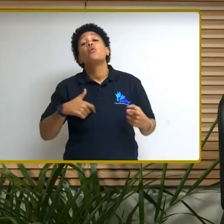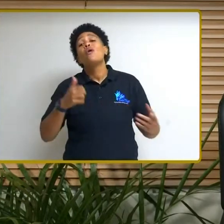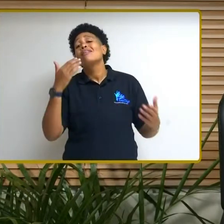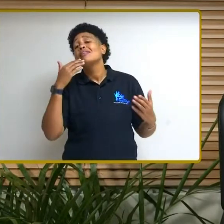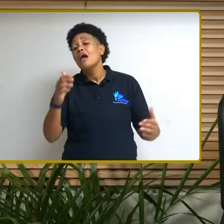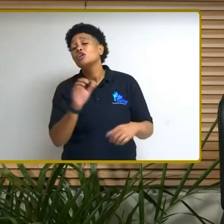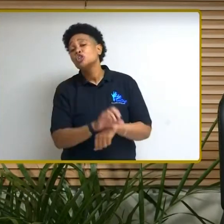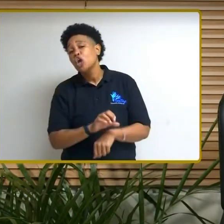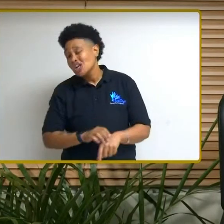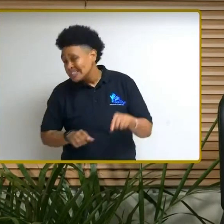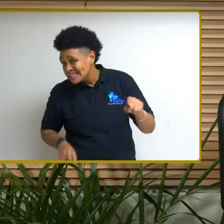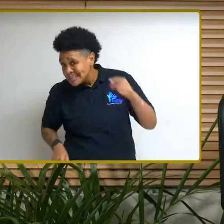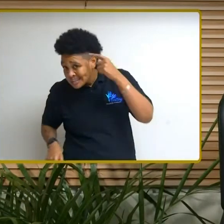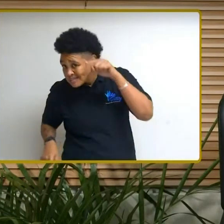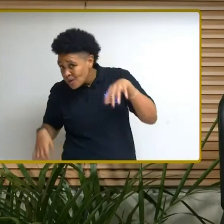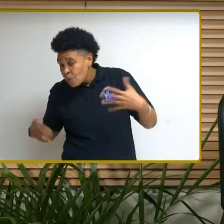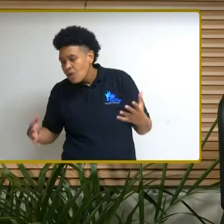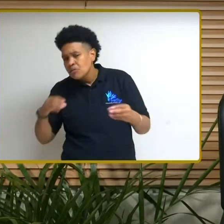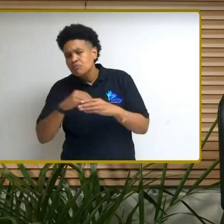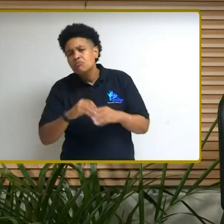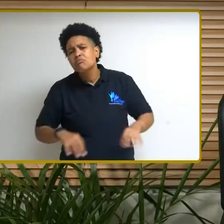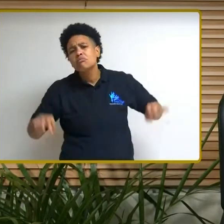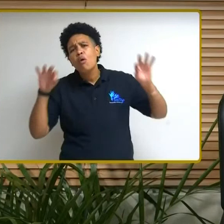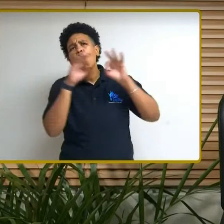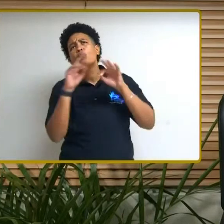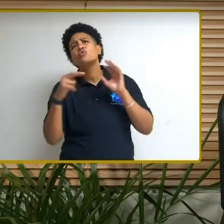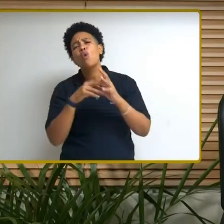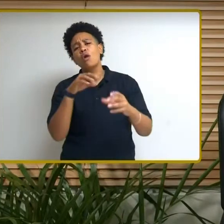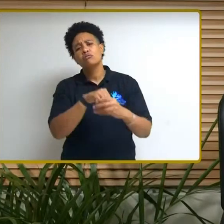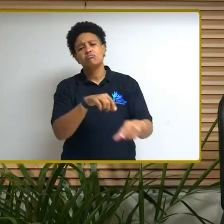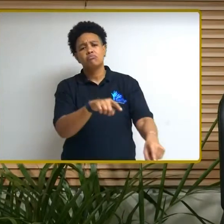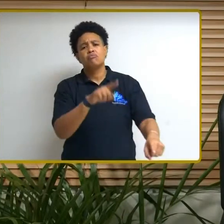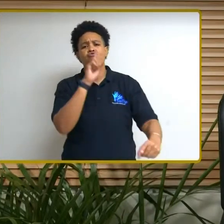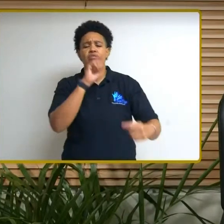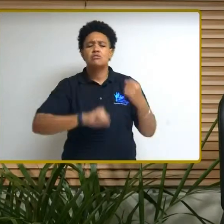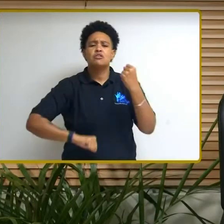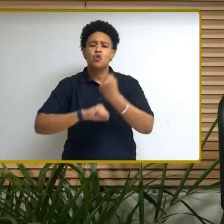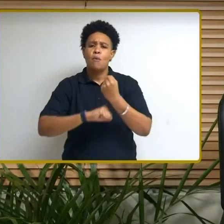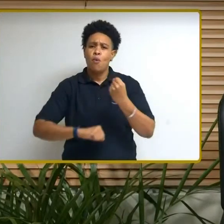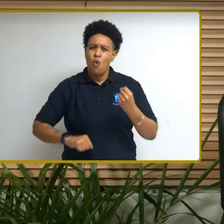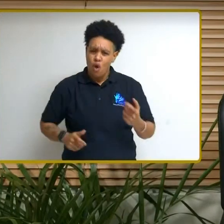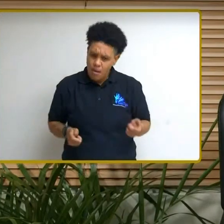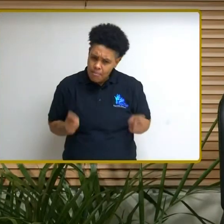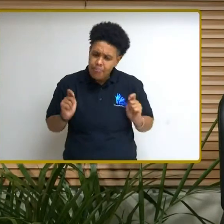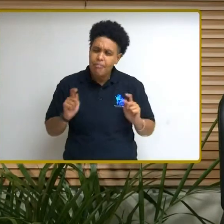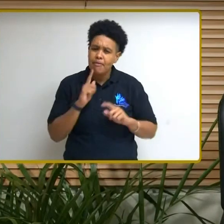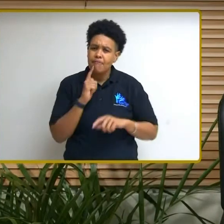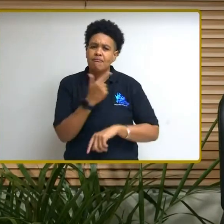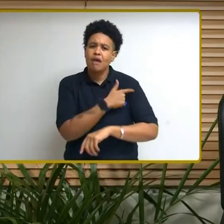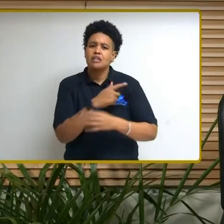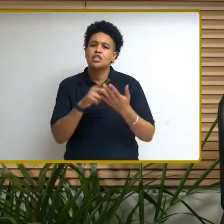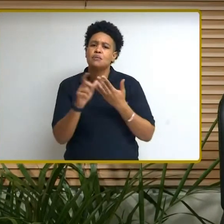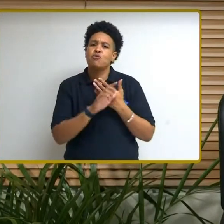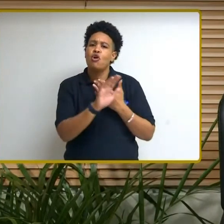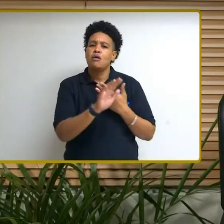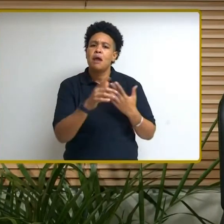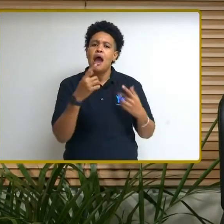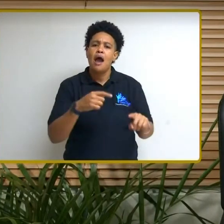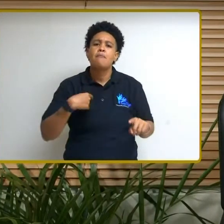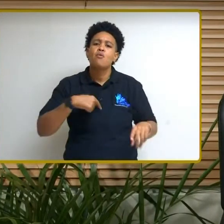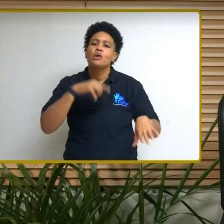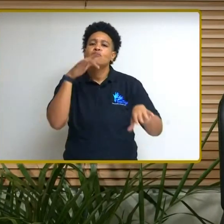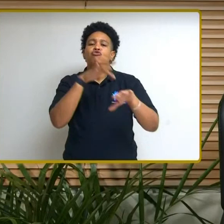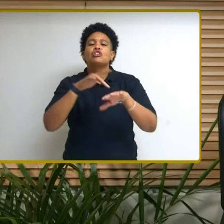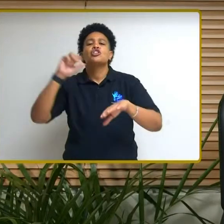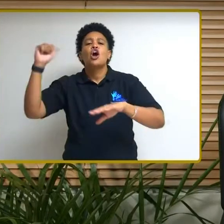the church for playing an important role in endorsing and supporting the vaccine program. And we have reached out